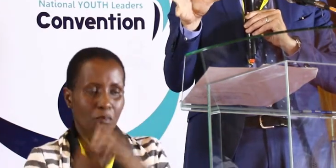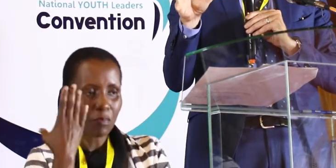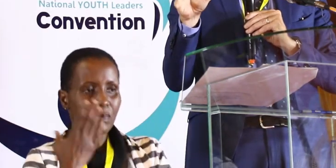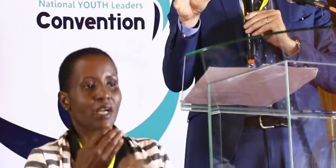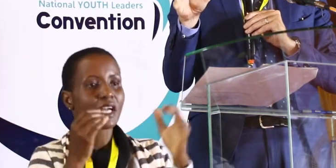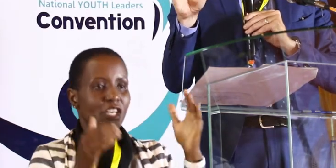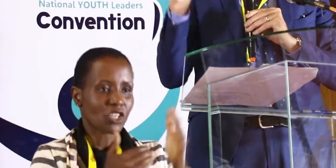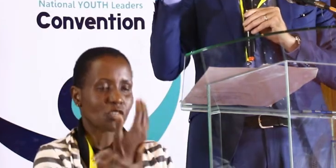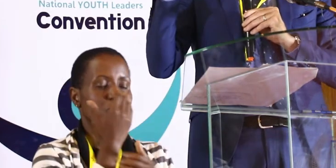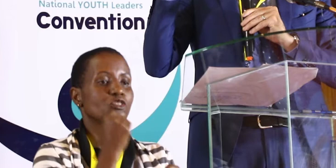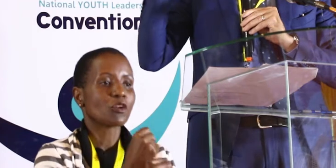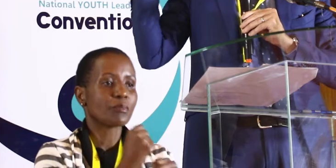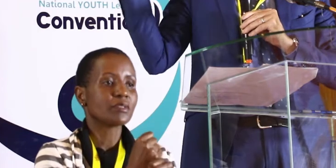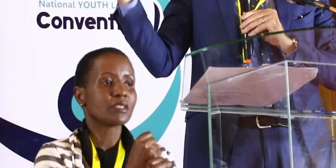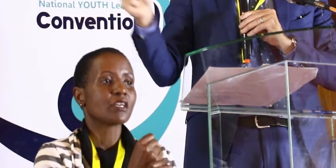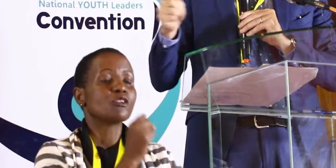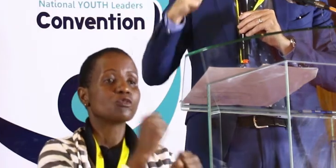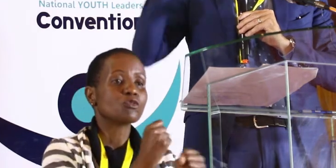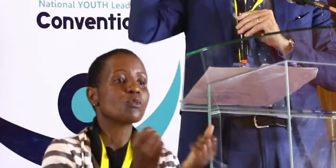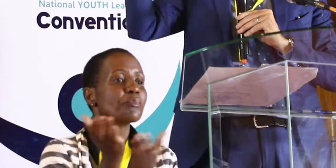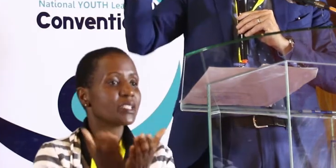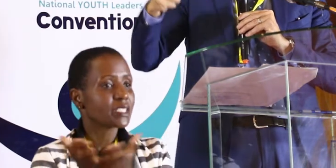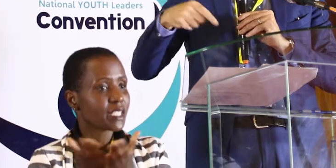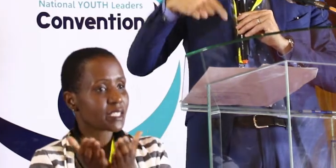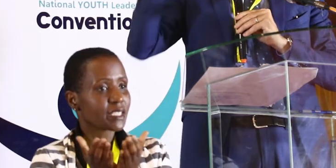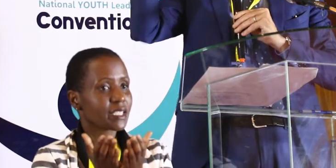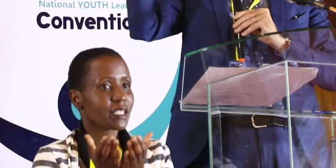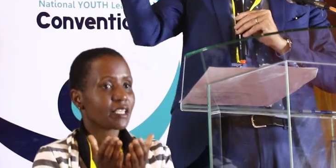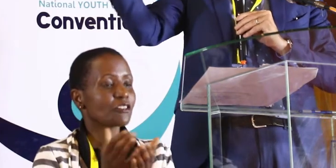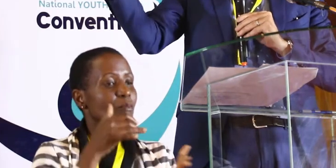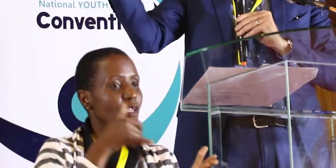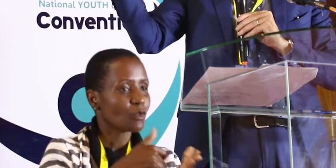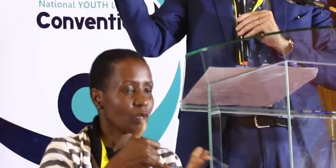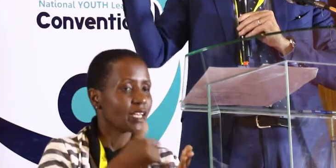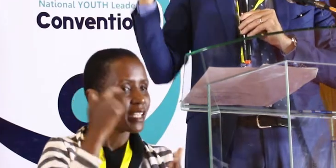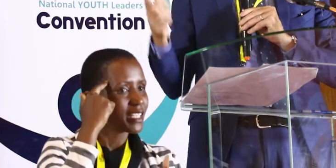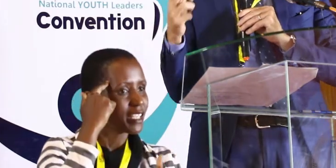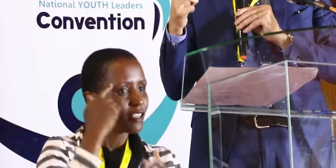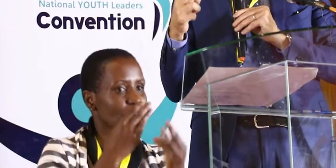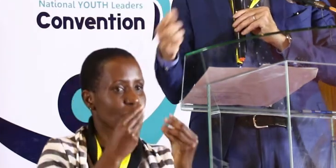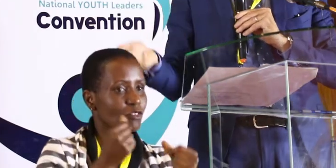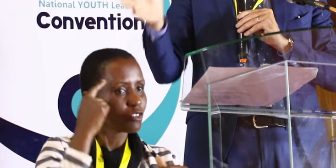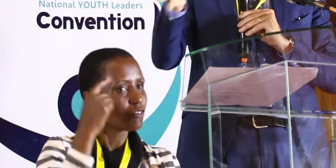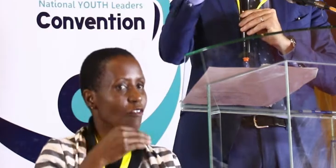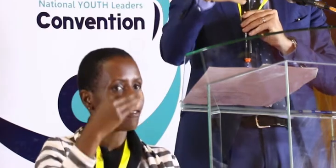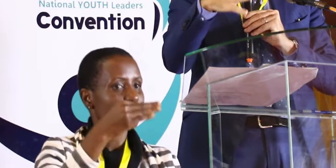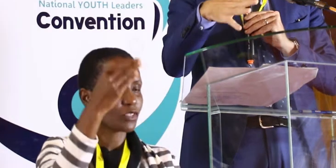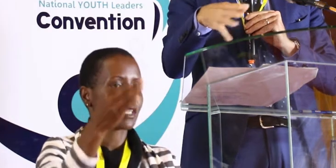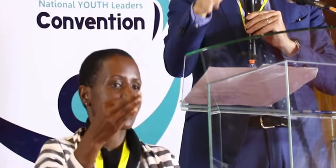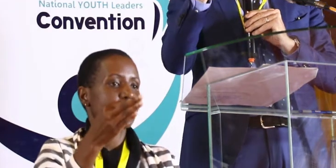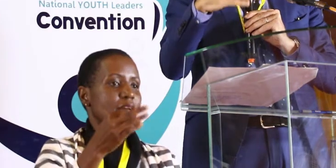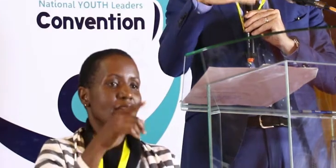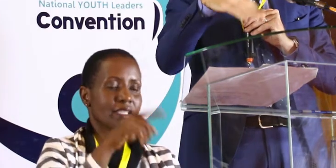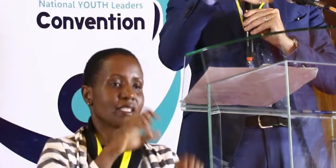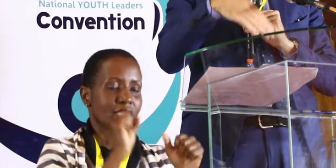the entrepreneurs, to be included in thinking about solutions for the future, because that will create the